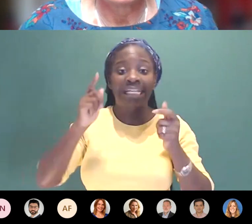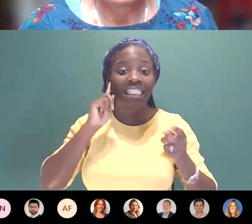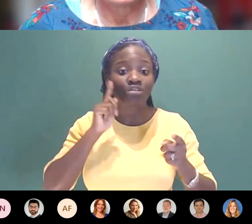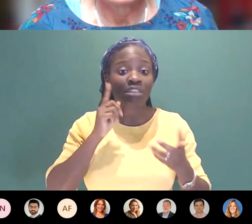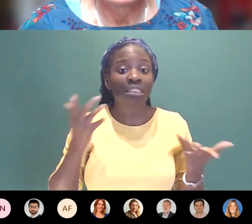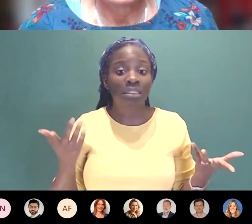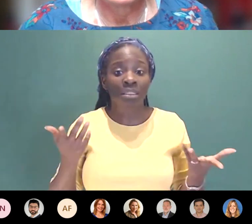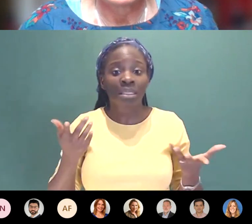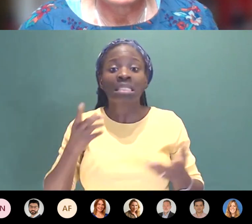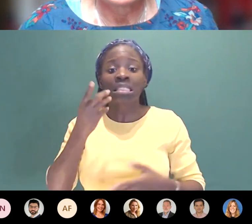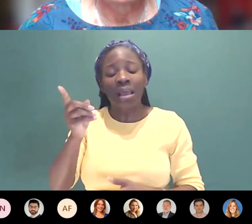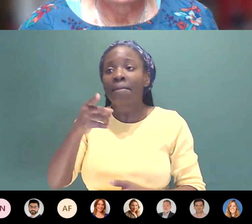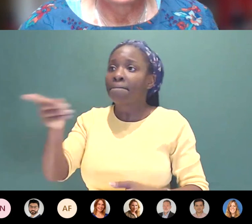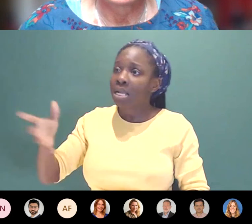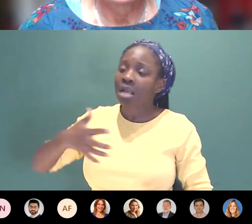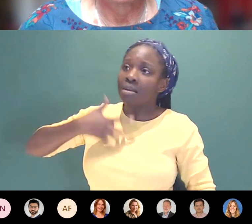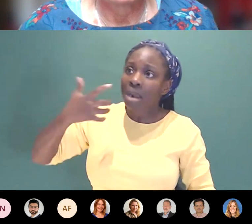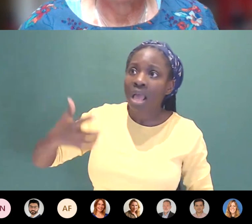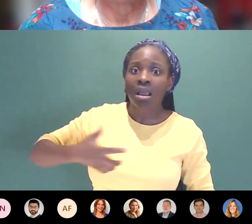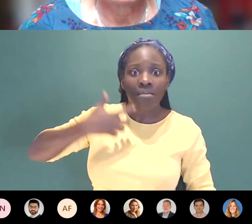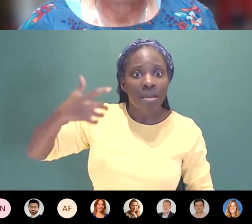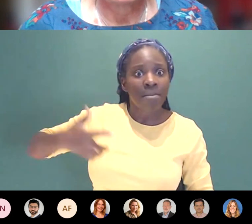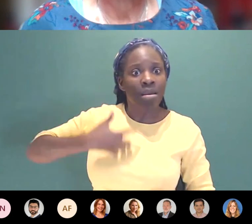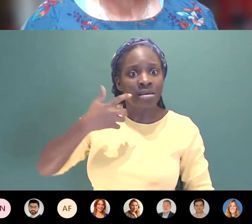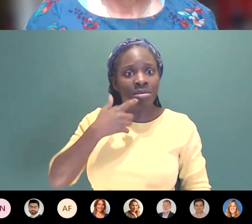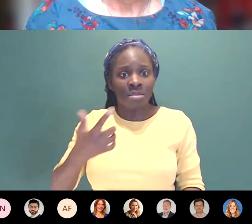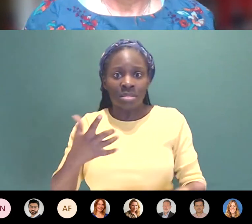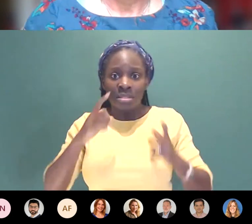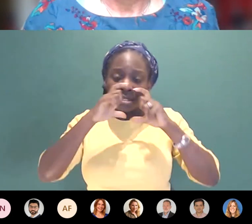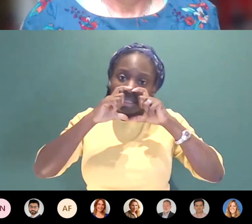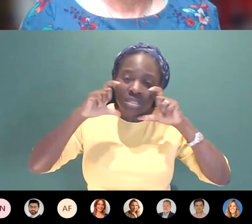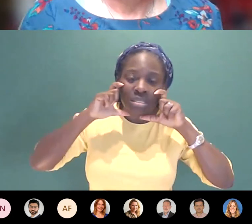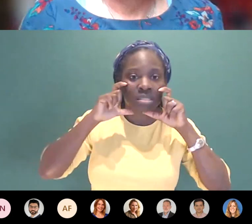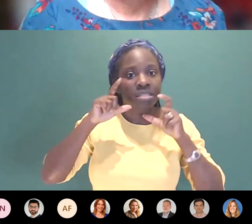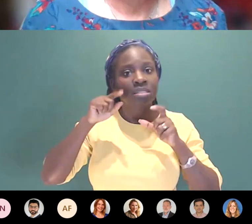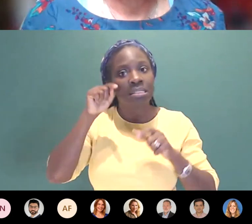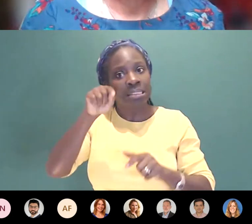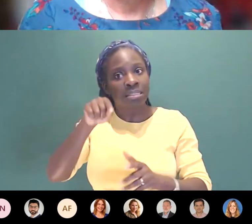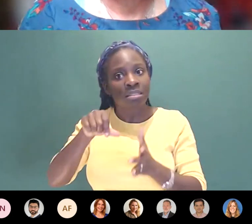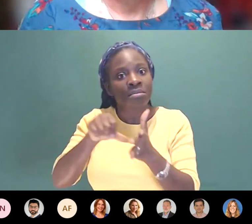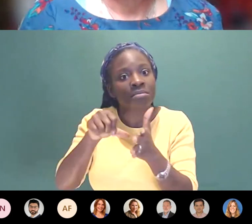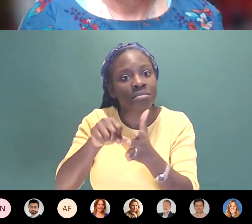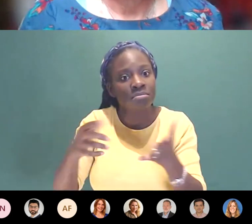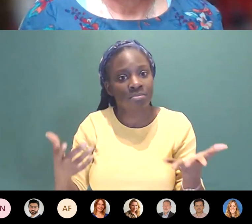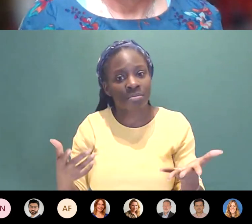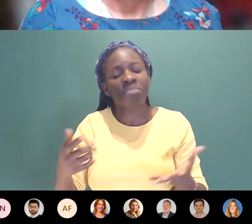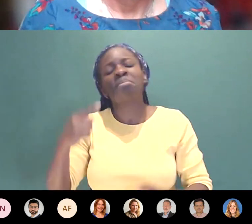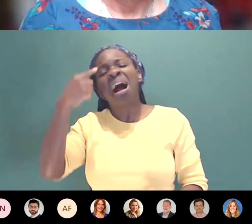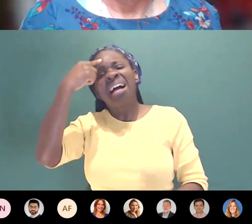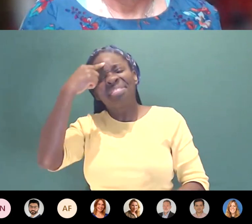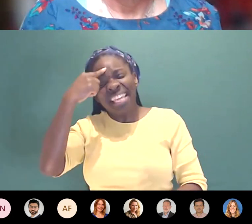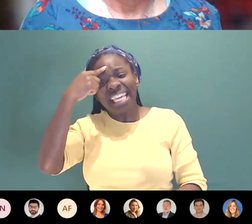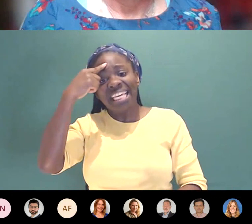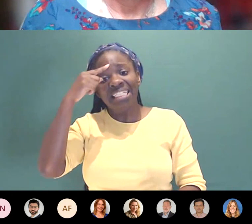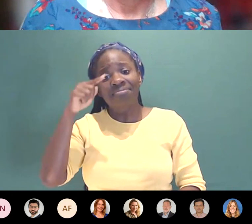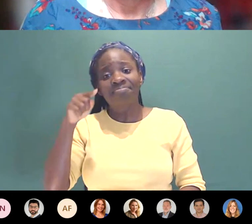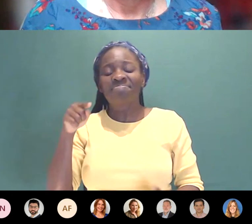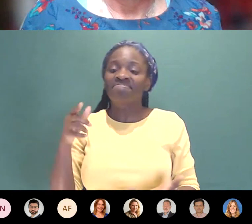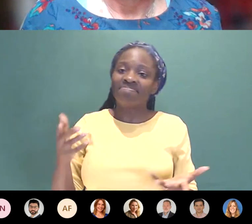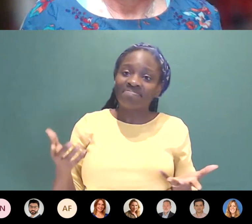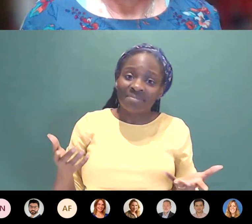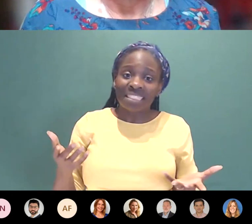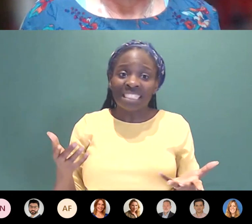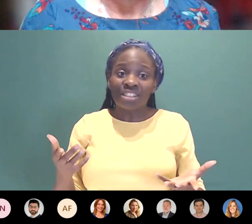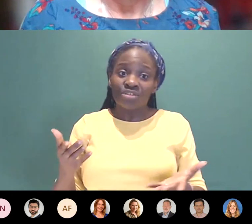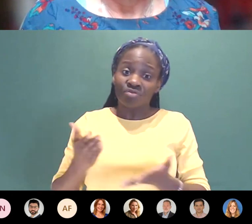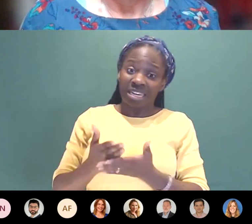complained over and over that the mask has been quite a challenge. But I think it's a matter of, I see Jill also from